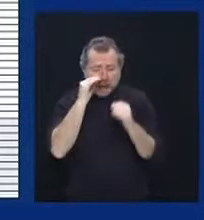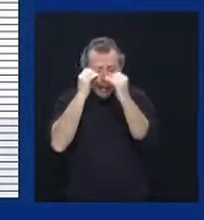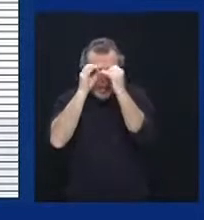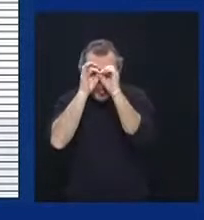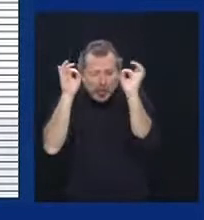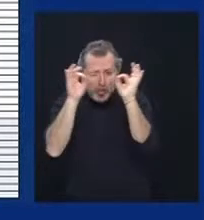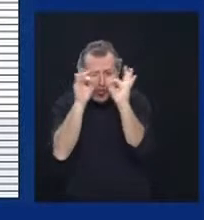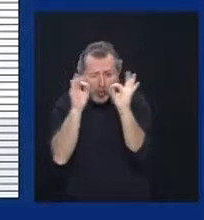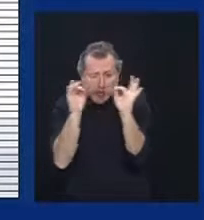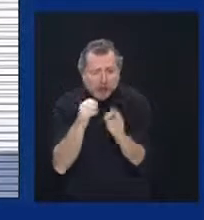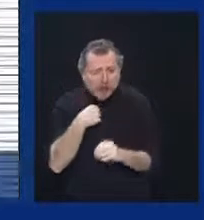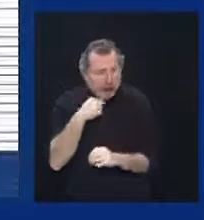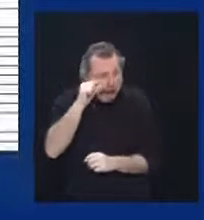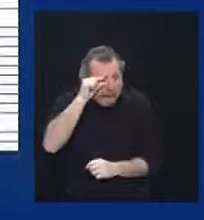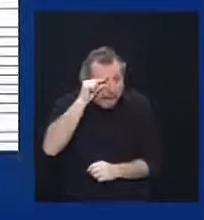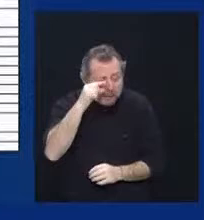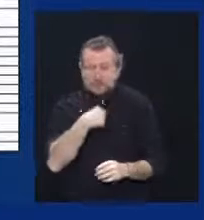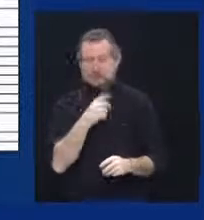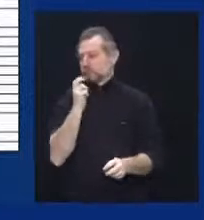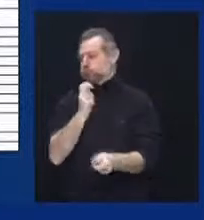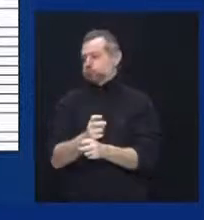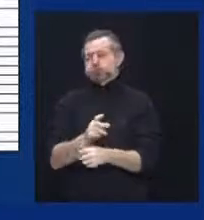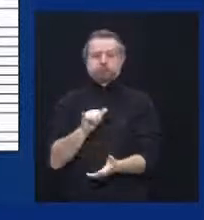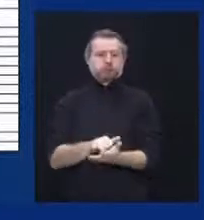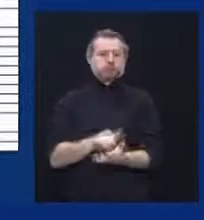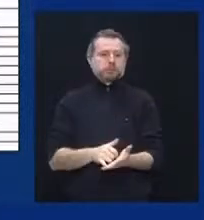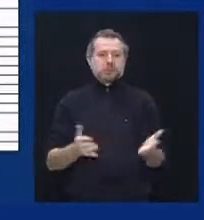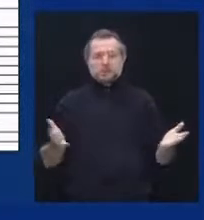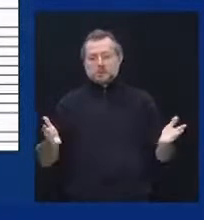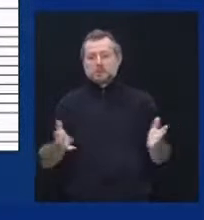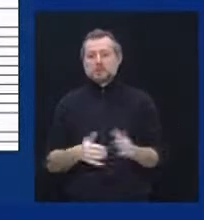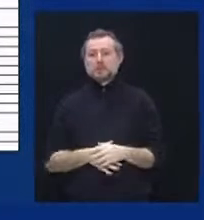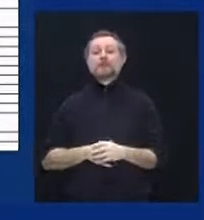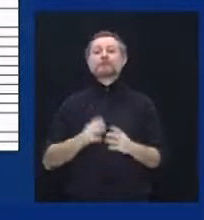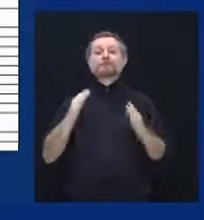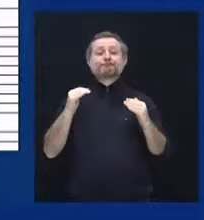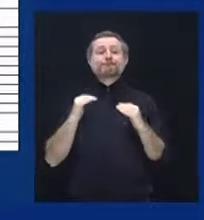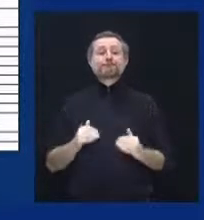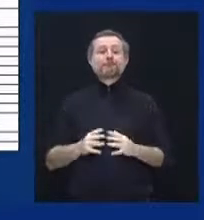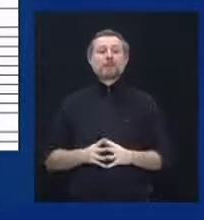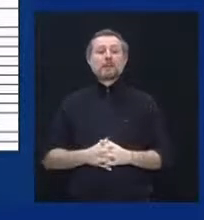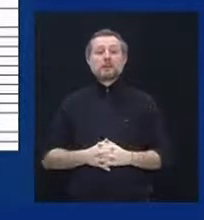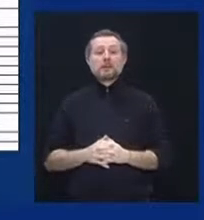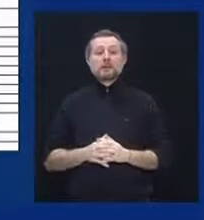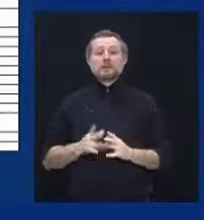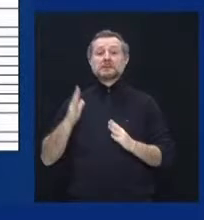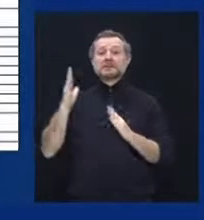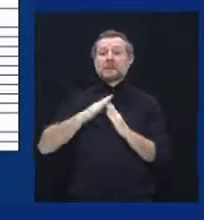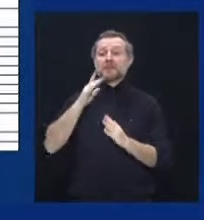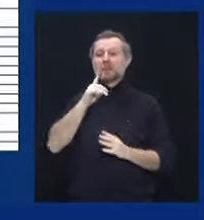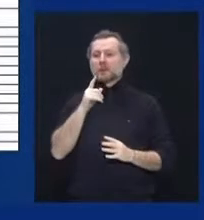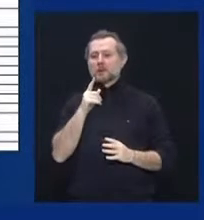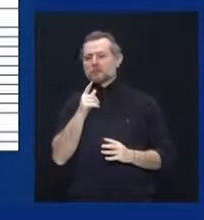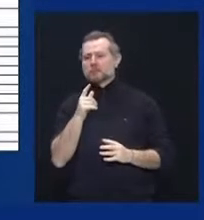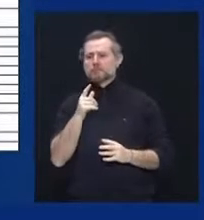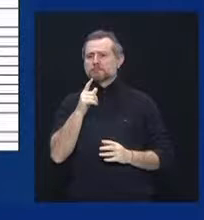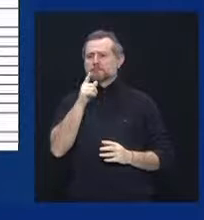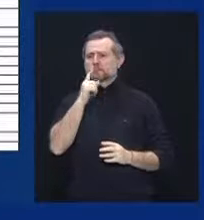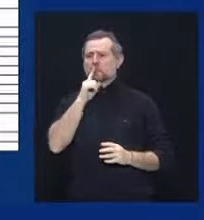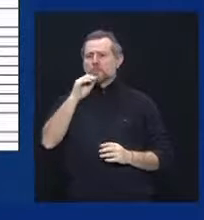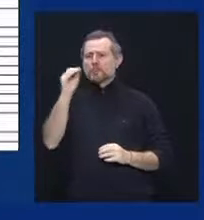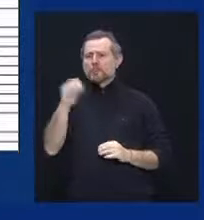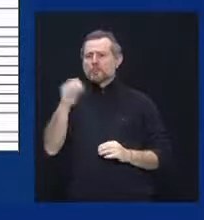it at your leisure. These are the top 25 hospitals, not percent, top